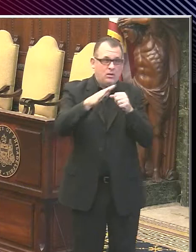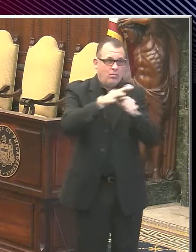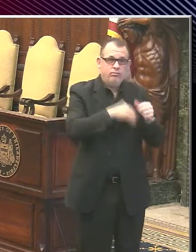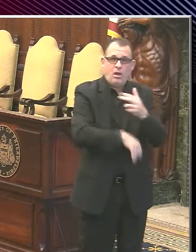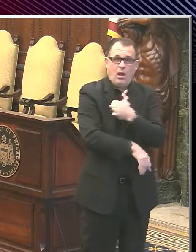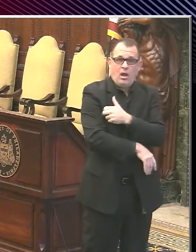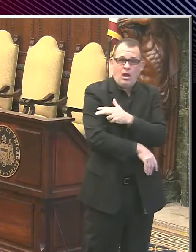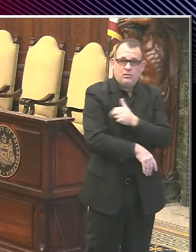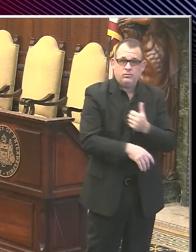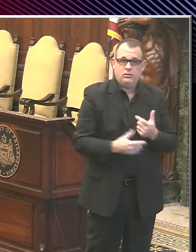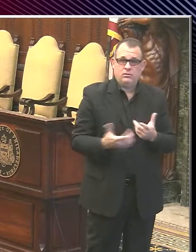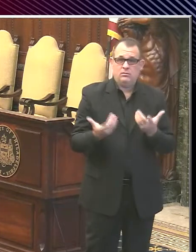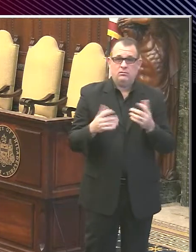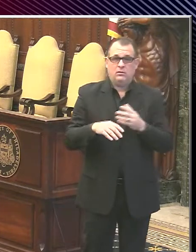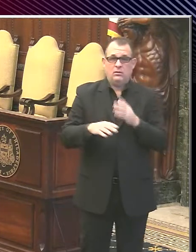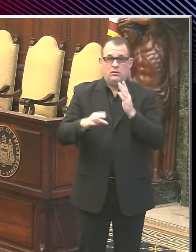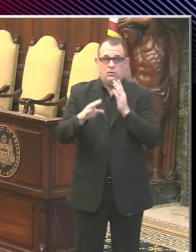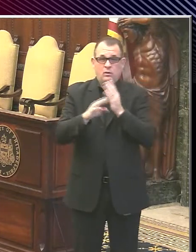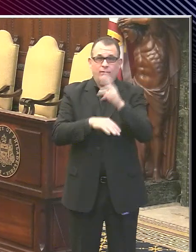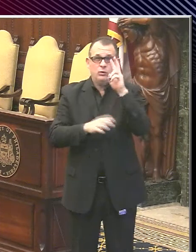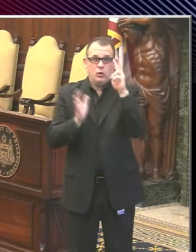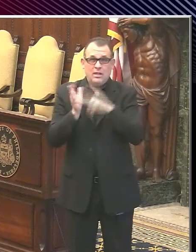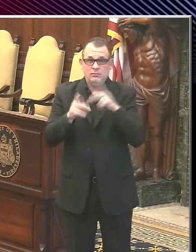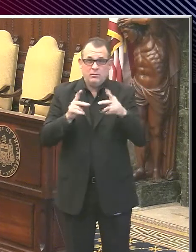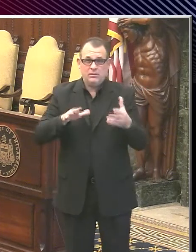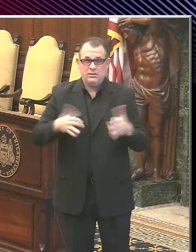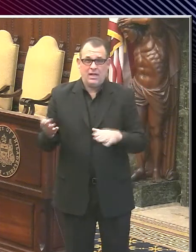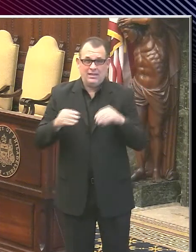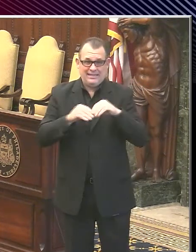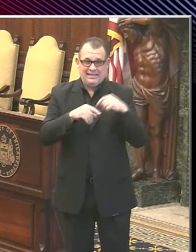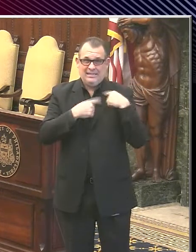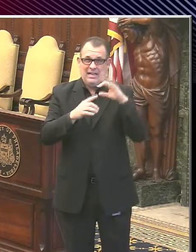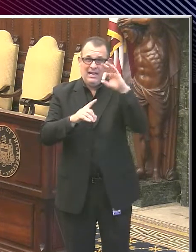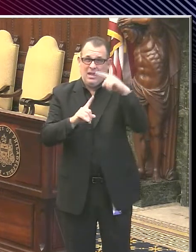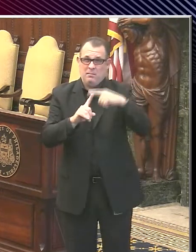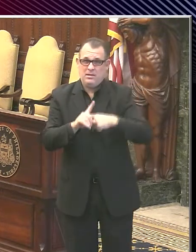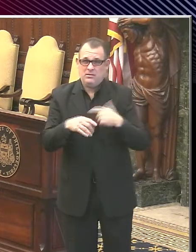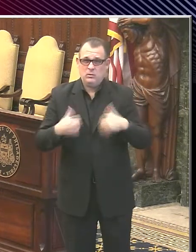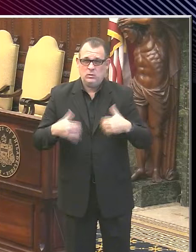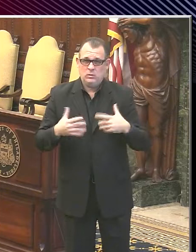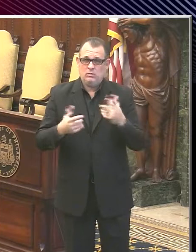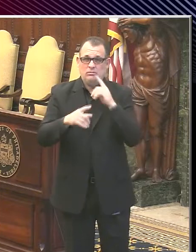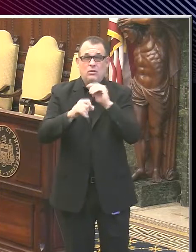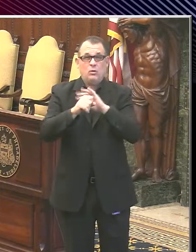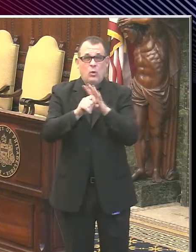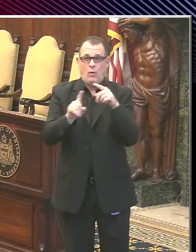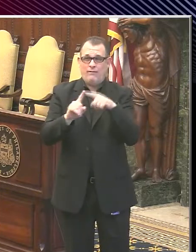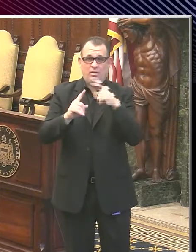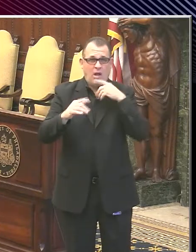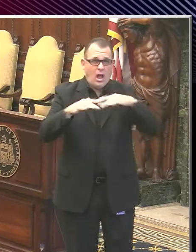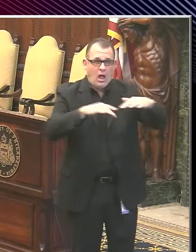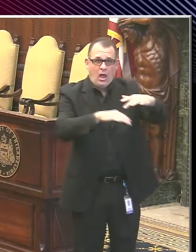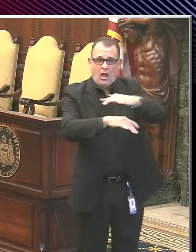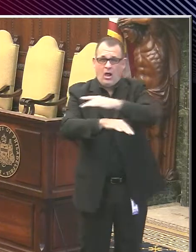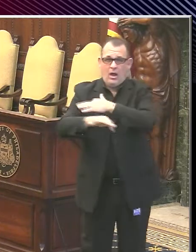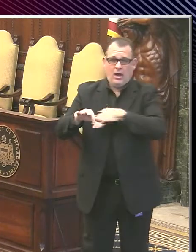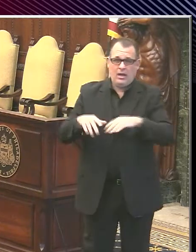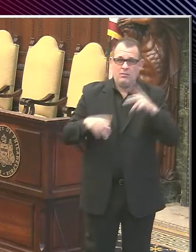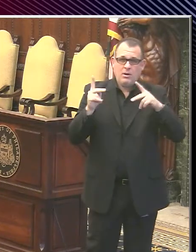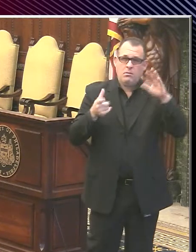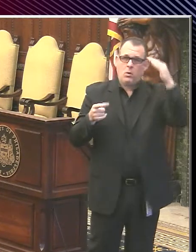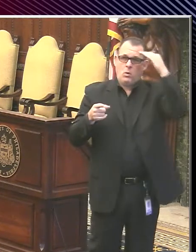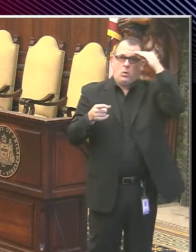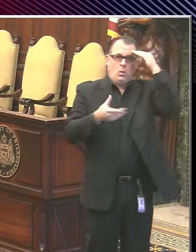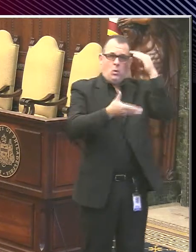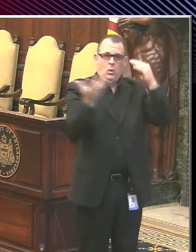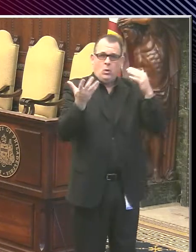died just in 9 months. The epidemic has touched us all. Everyone knows someone who's been infected. About